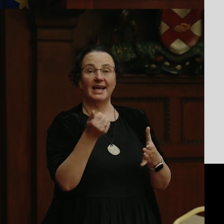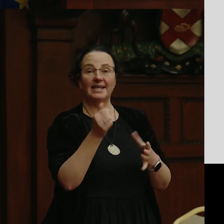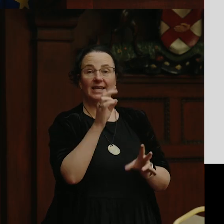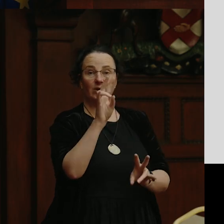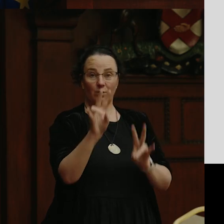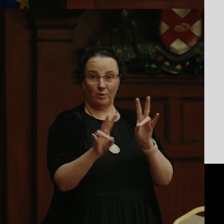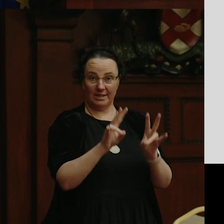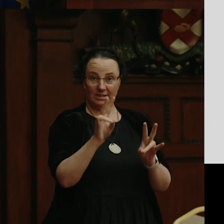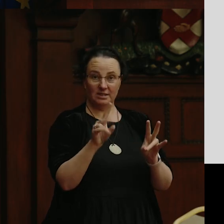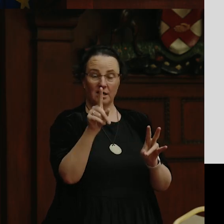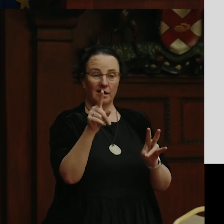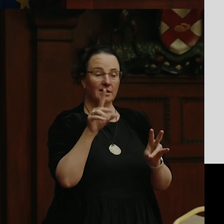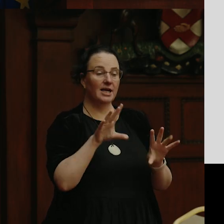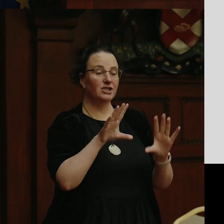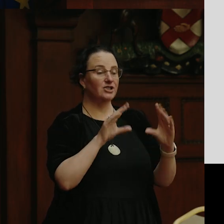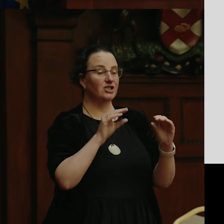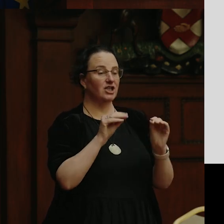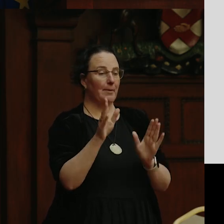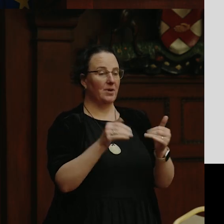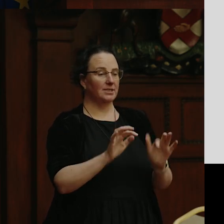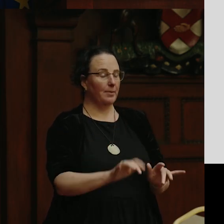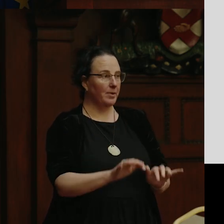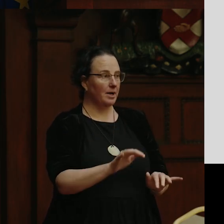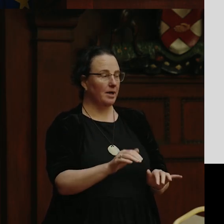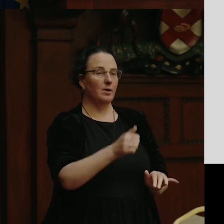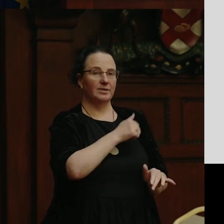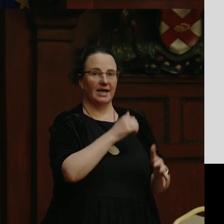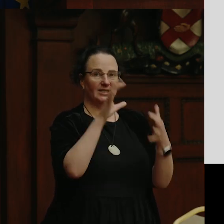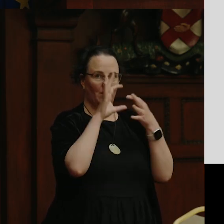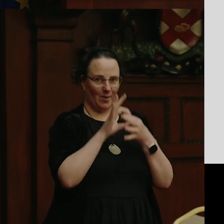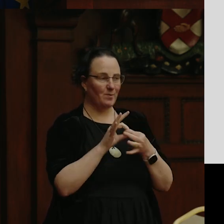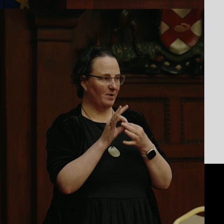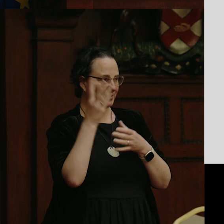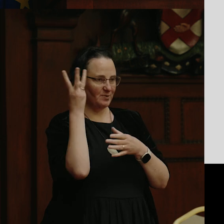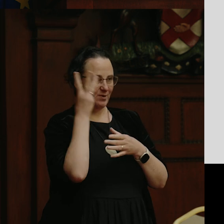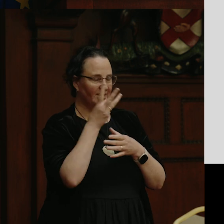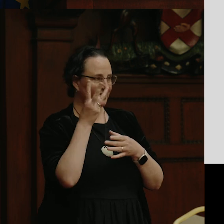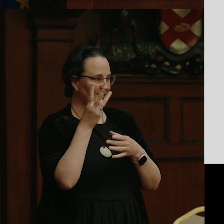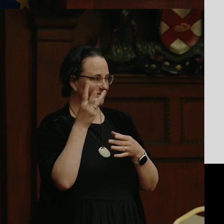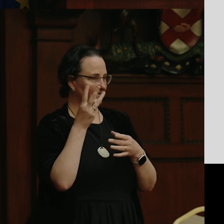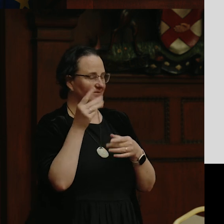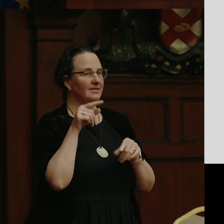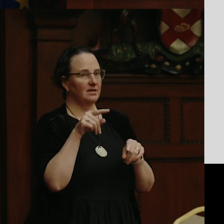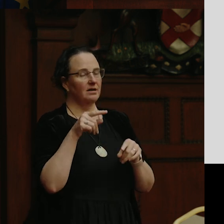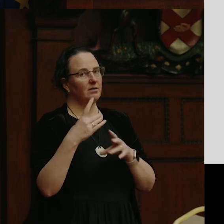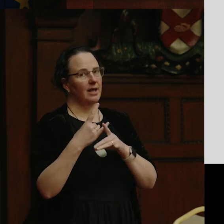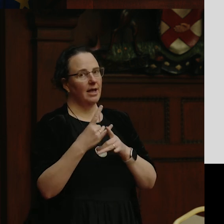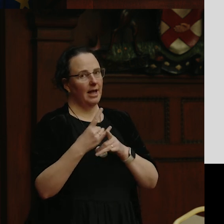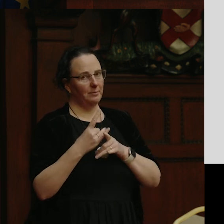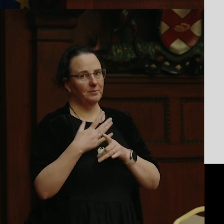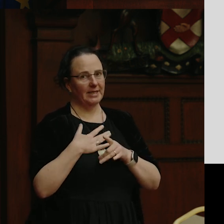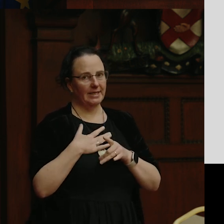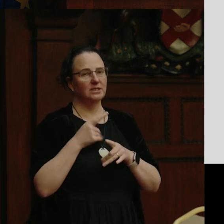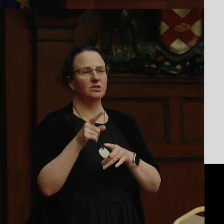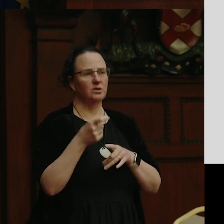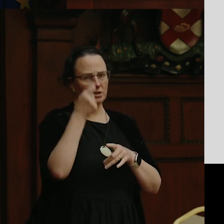into the chat. Today is for you. This time last year I was at the at-home version of today, and it really, really helped me in my